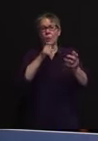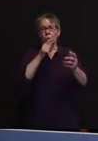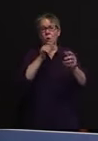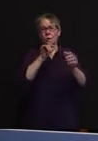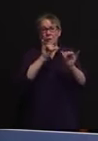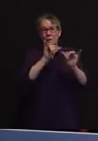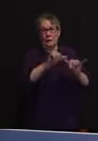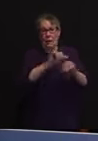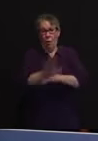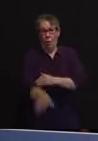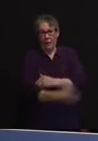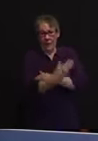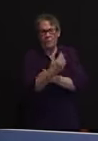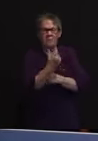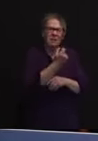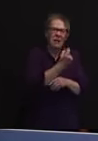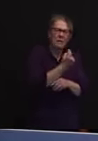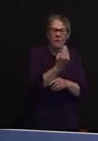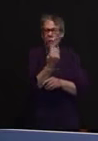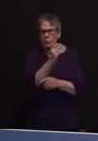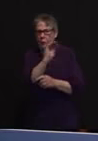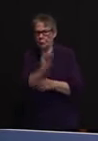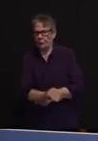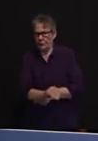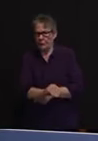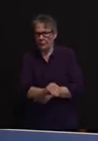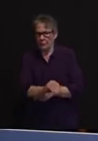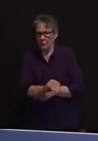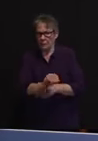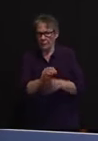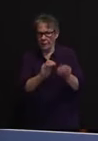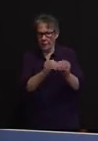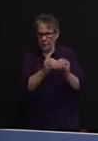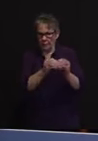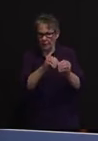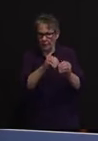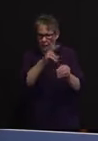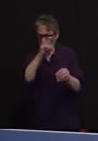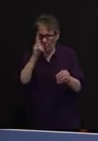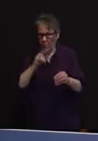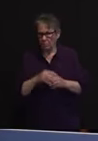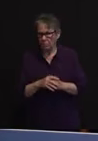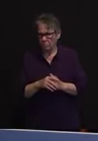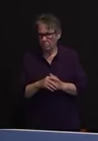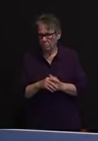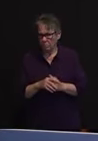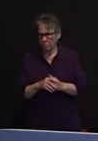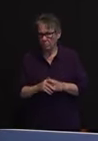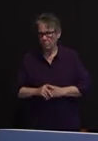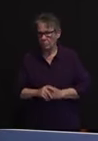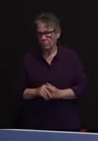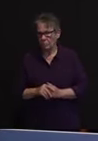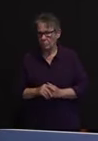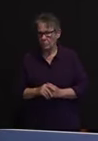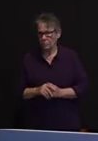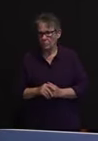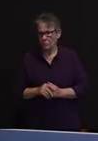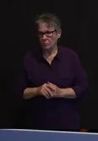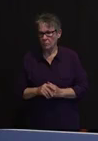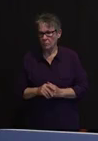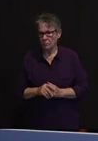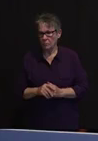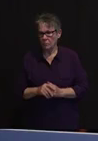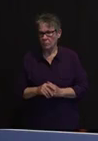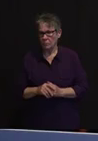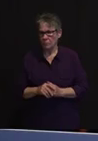And as far as the peak is concerned, we've said all along, we've been planning for the worst and hoping for the best. I look at 3 models